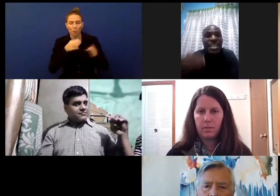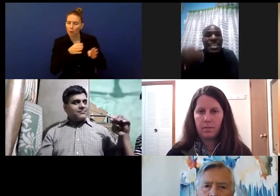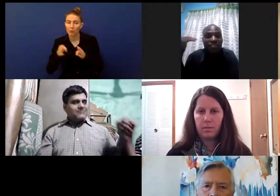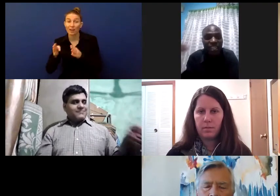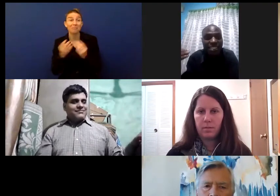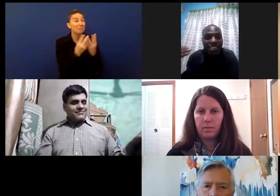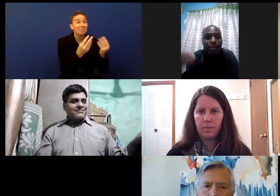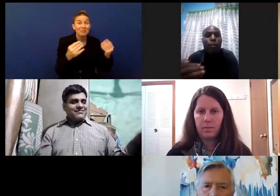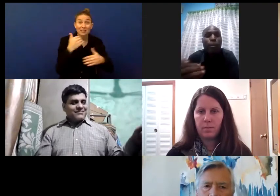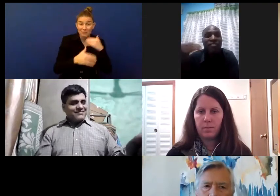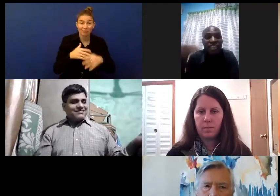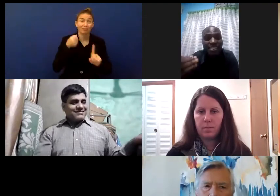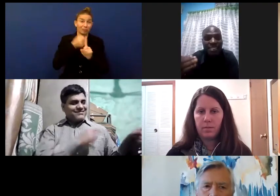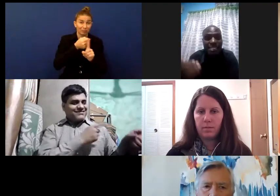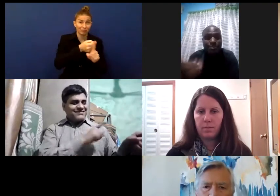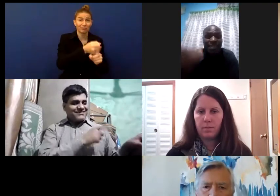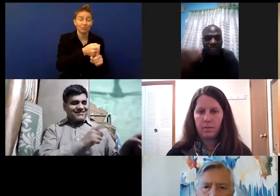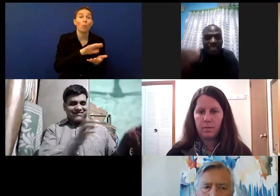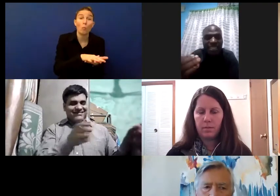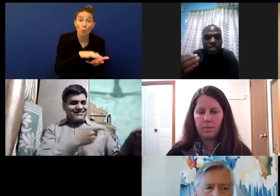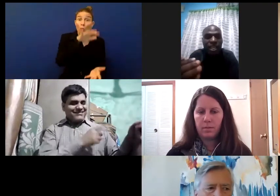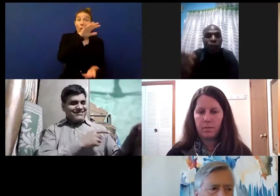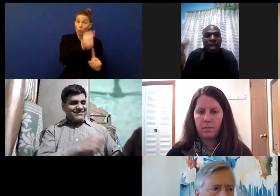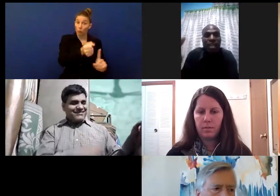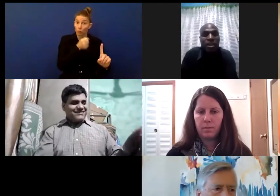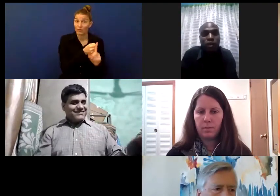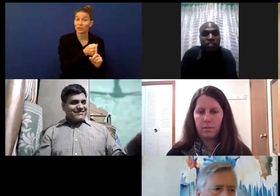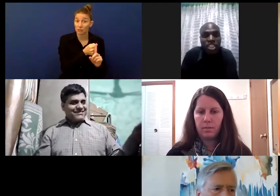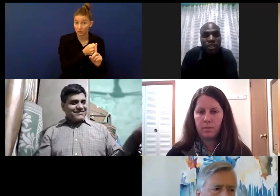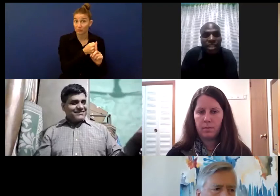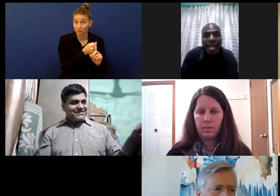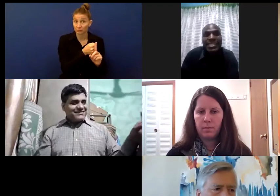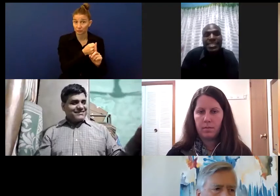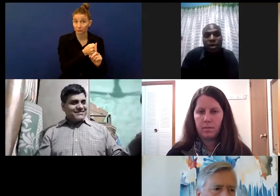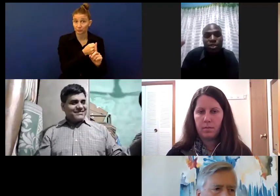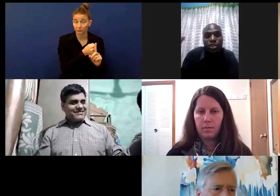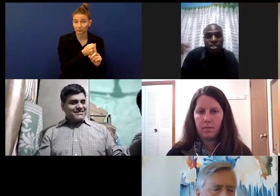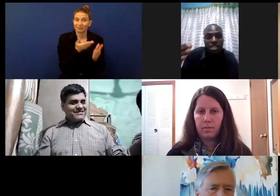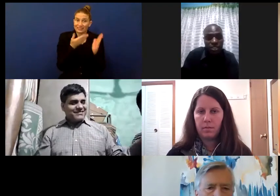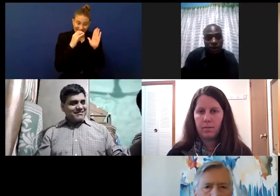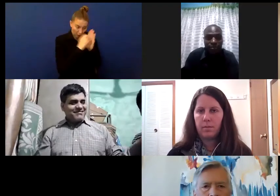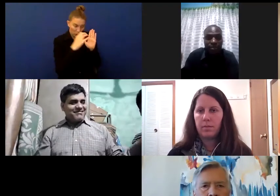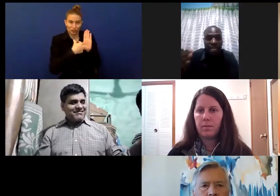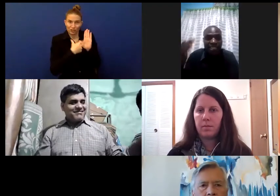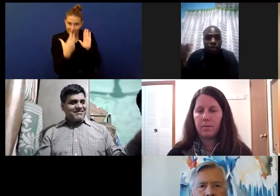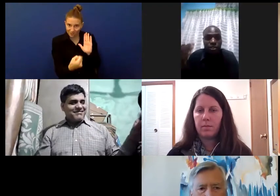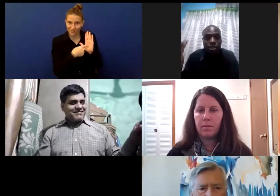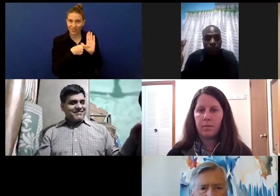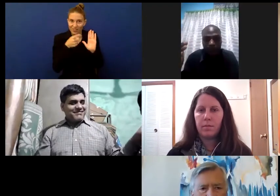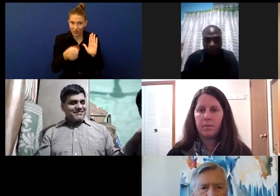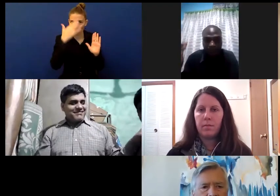have been more affected, despite the fact that we have the convention and it was also subscribed